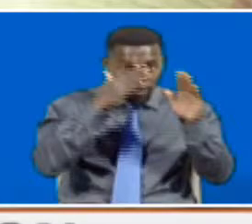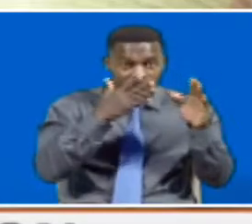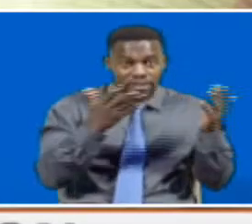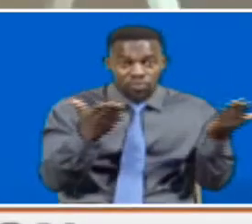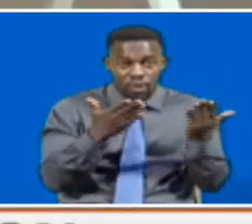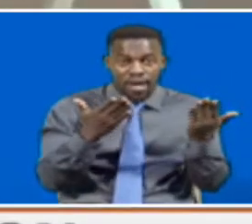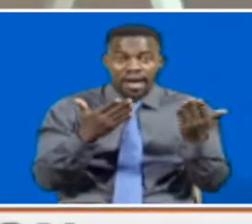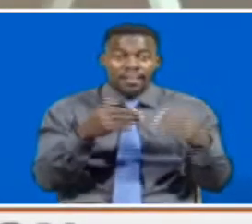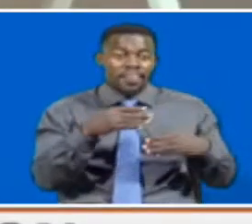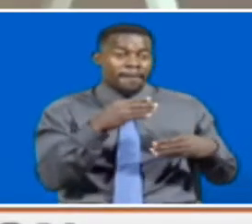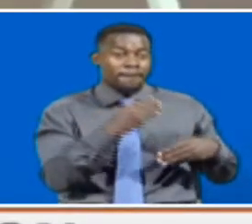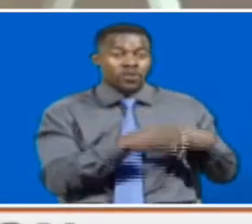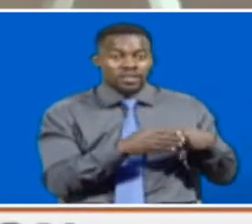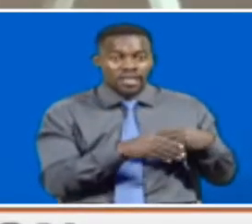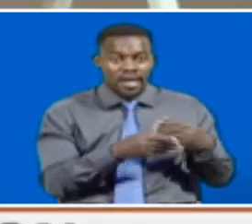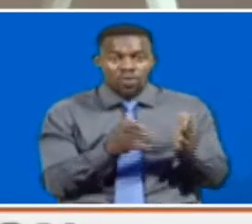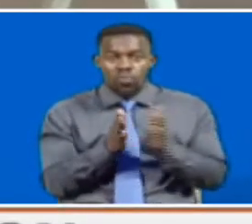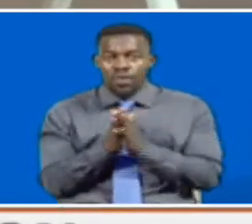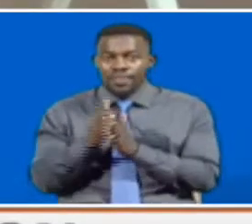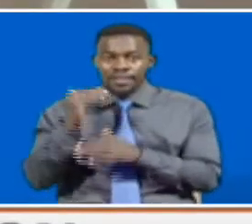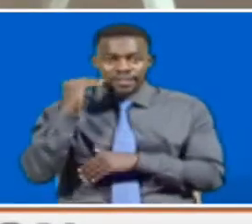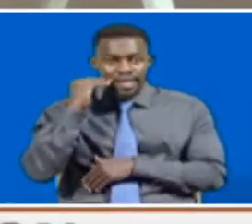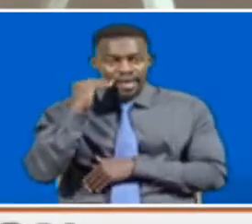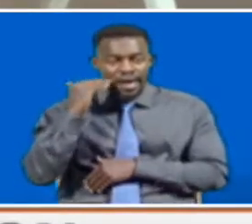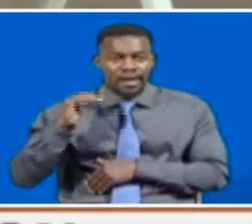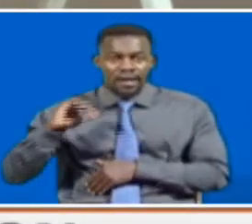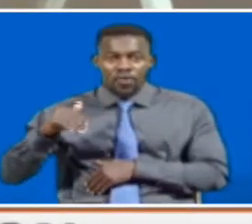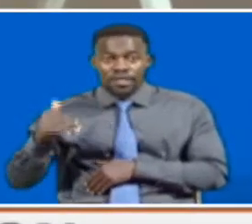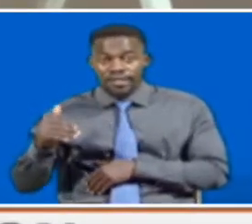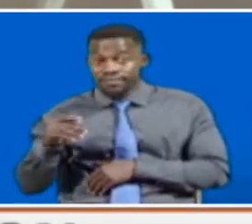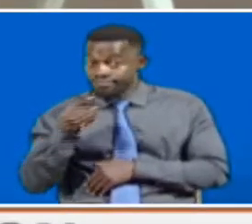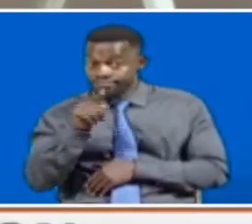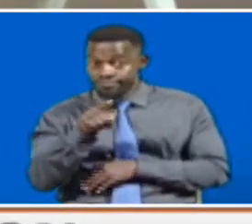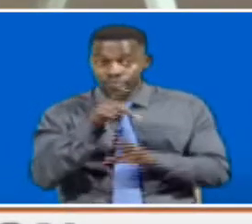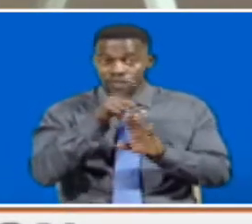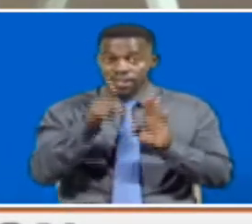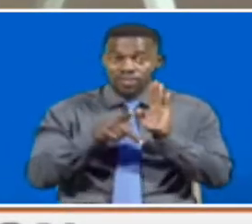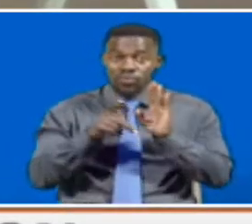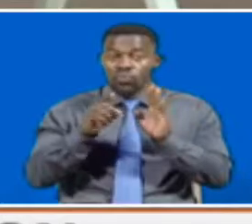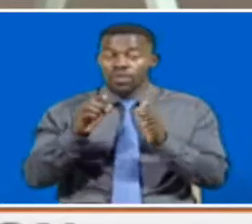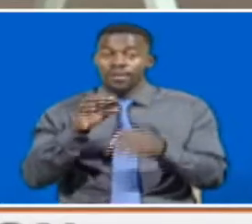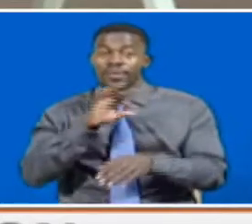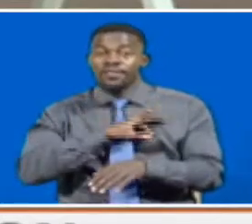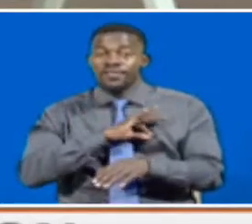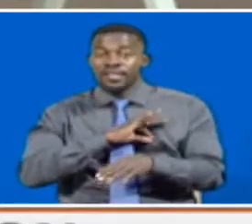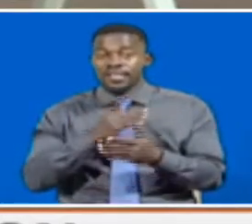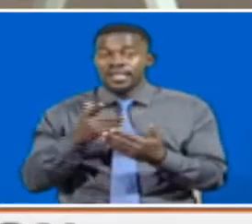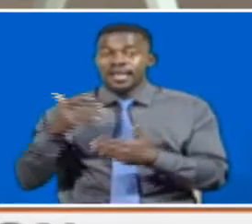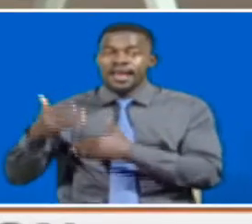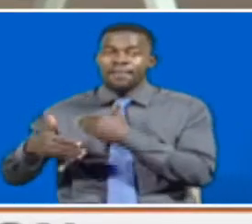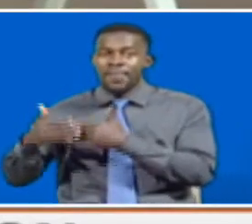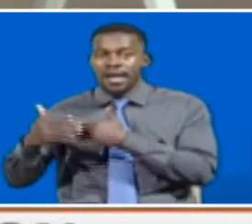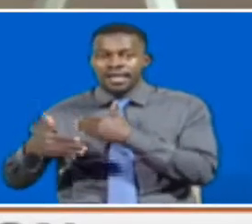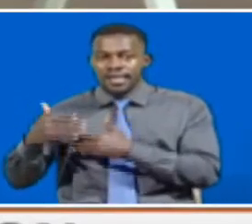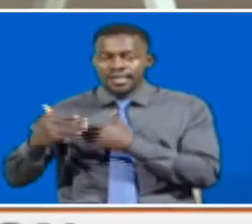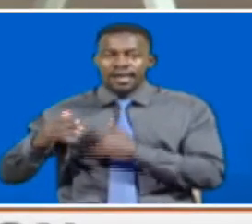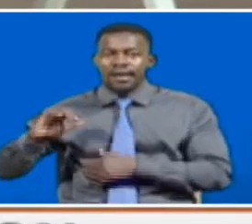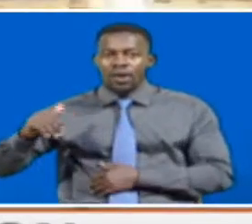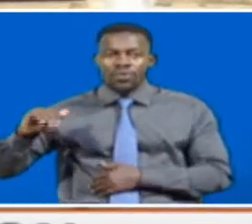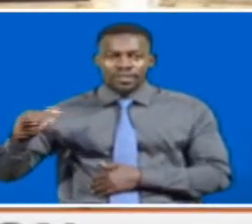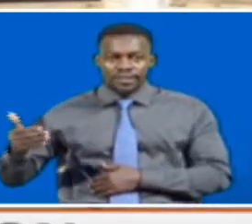food baskets of Nyanza and Western regions as the 3.9 billion Lower Nzoia irrigation project comes to a